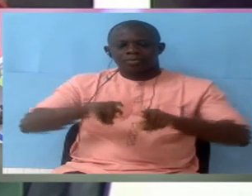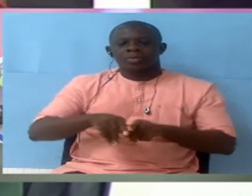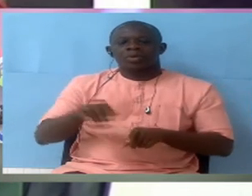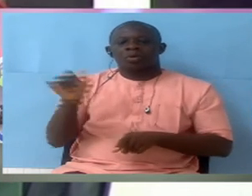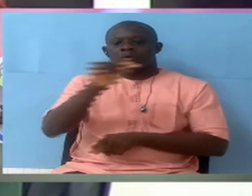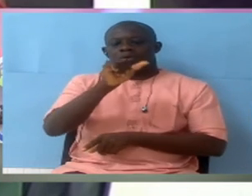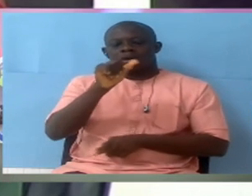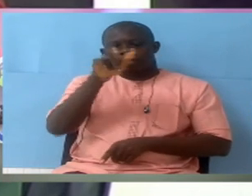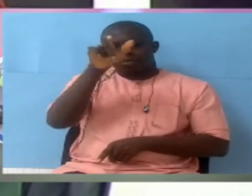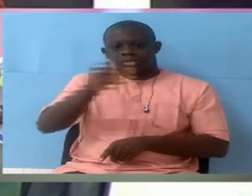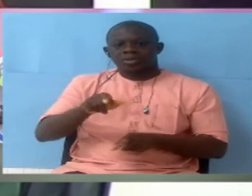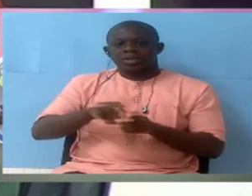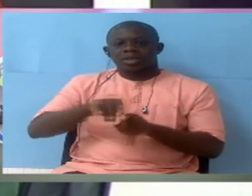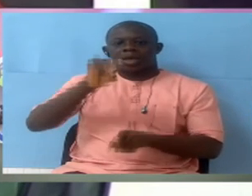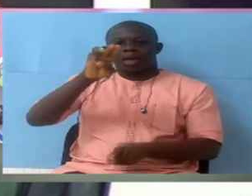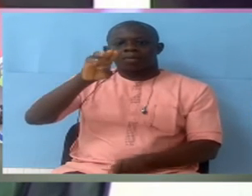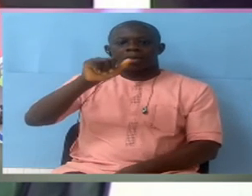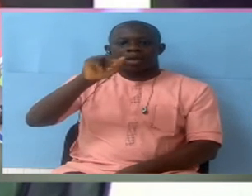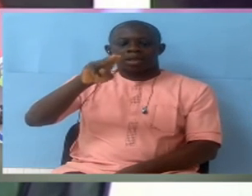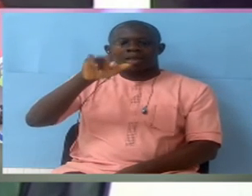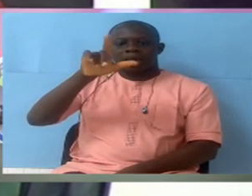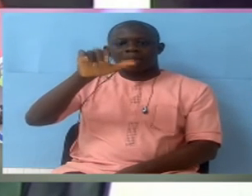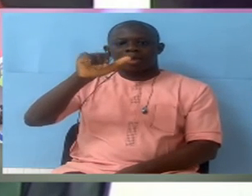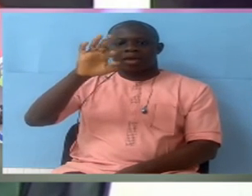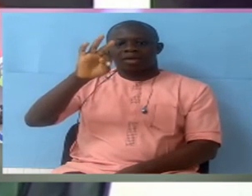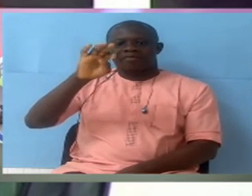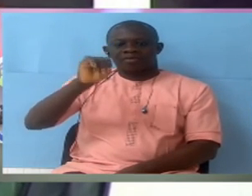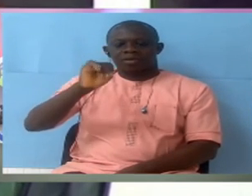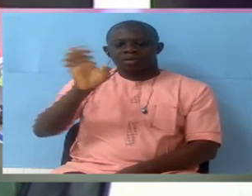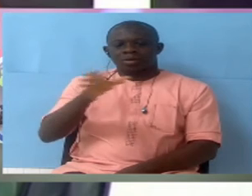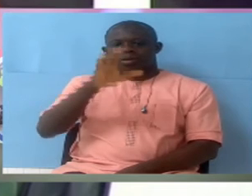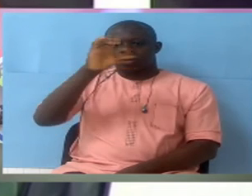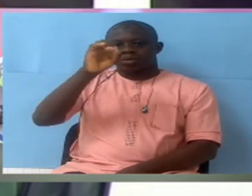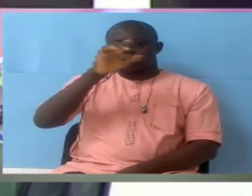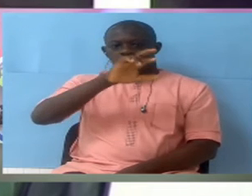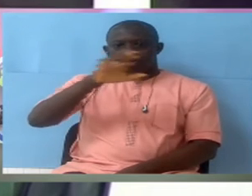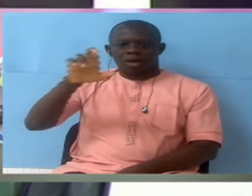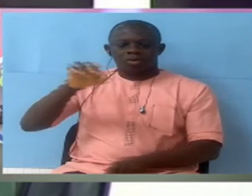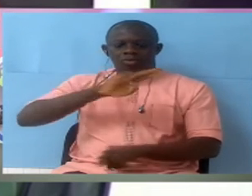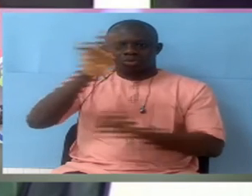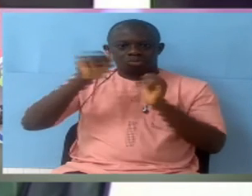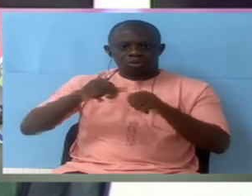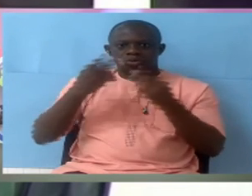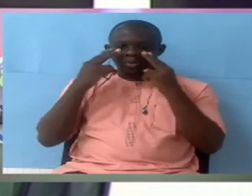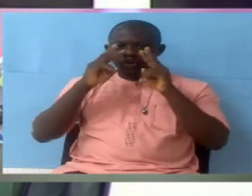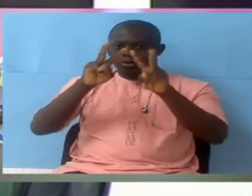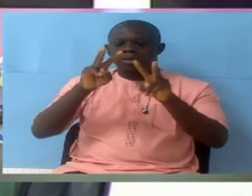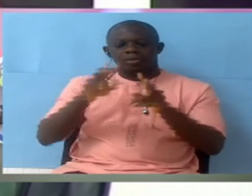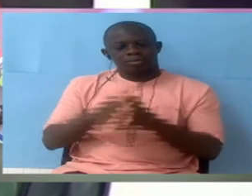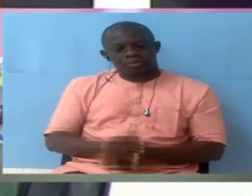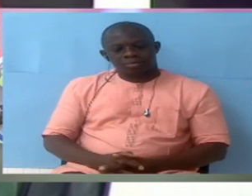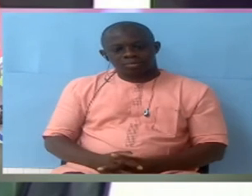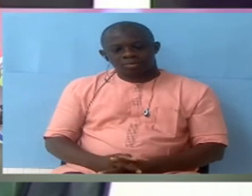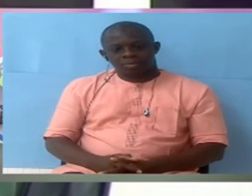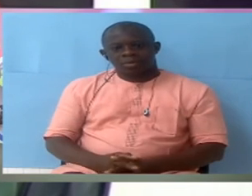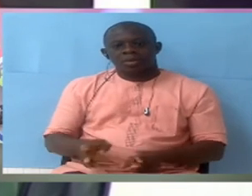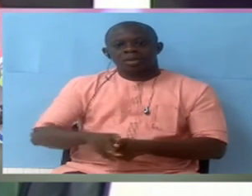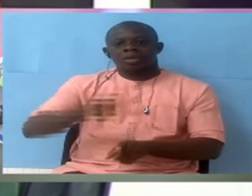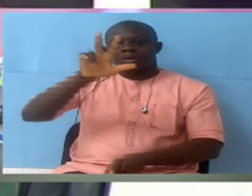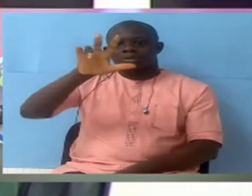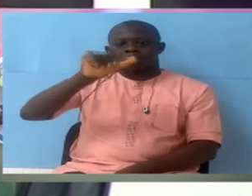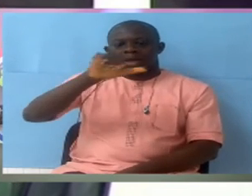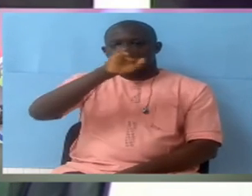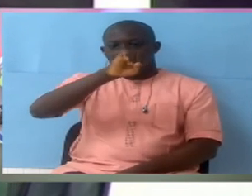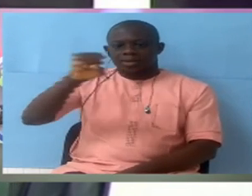Staff sergeant man la fi call, he cannot even see. Staff sergeant man la fi call mom munta gis sax. Wasa his